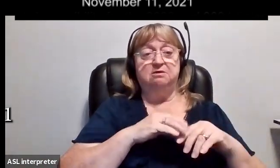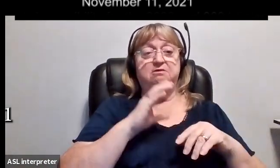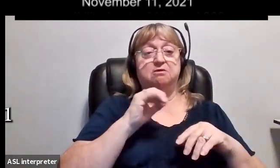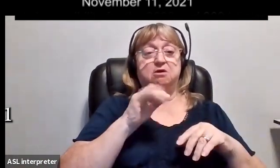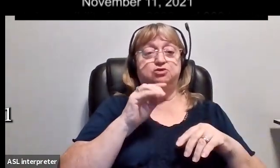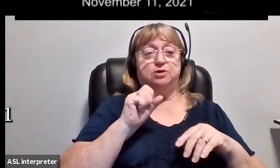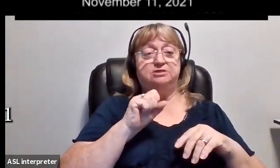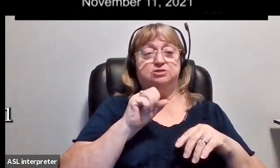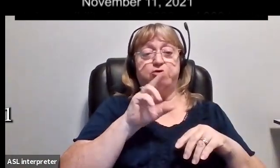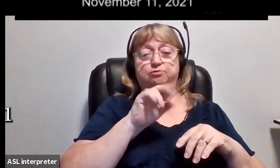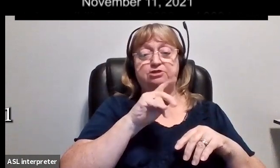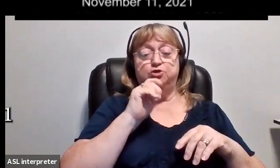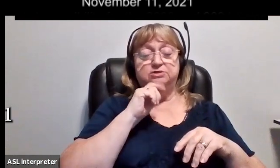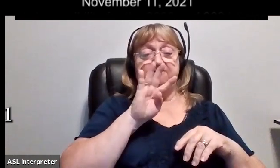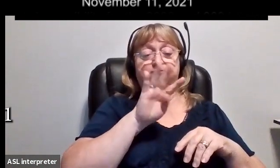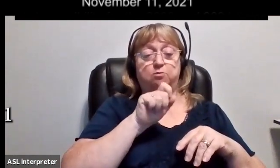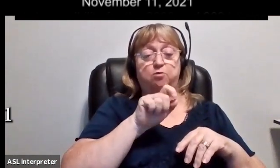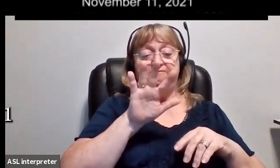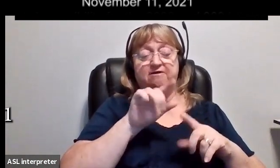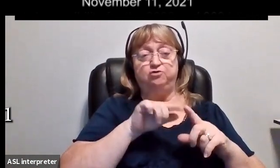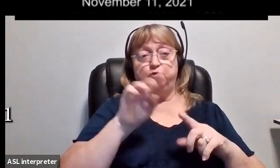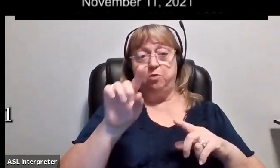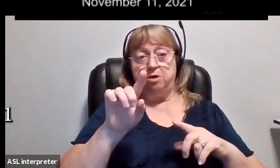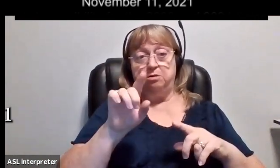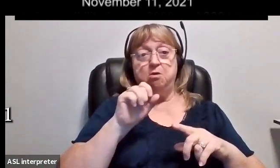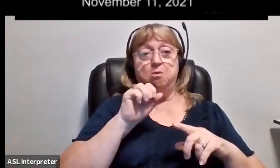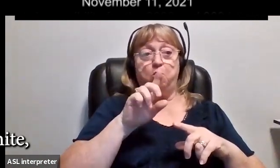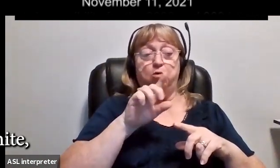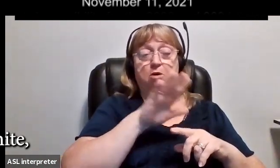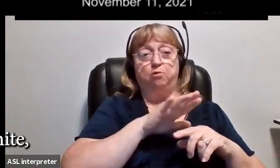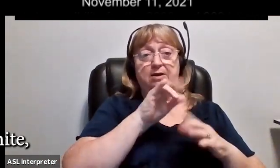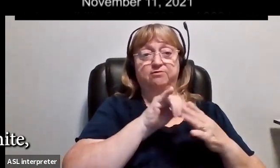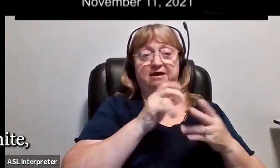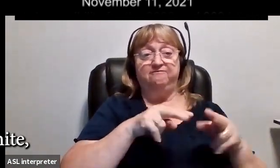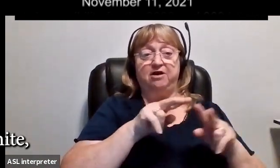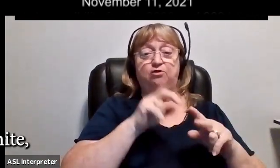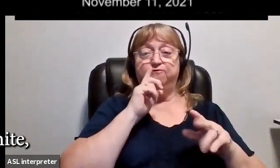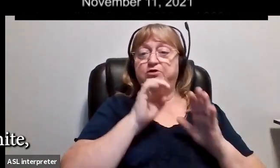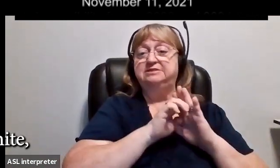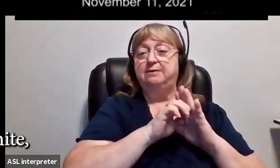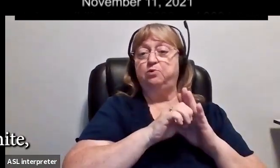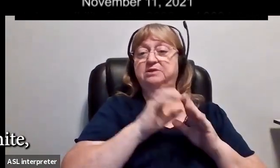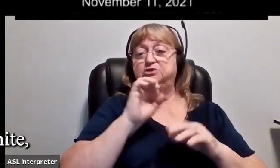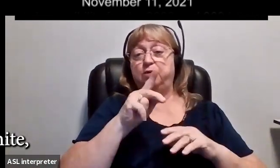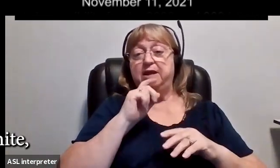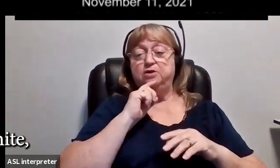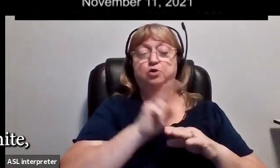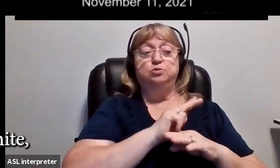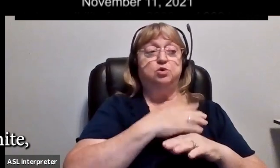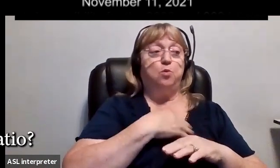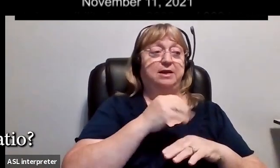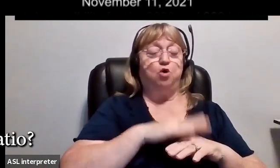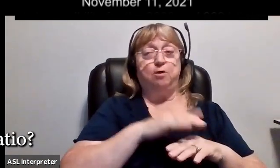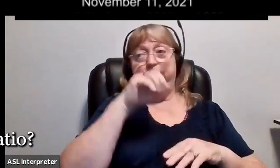be at least 4.5 to 1 or around that value? For example, is it okay to do white on black or black